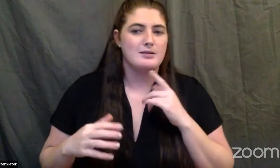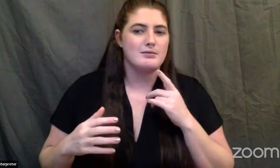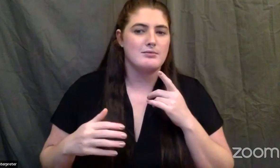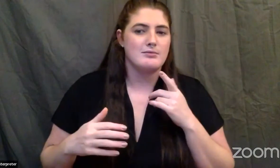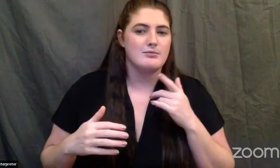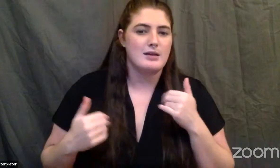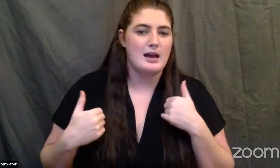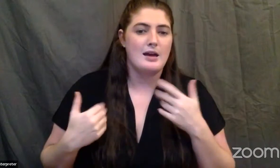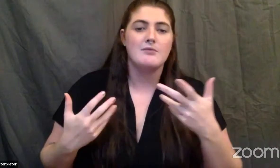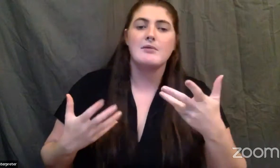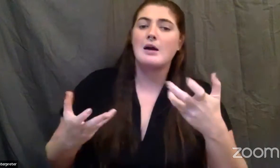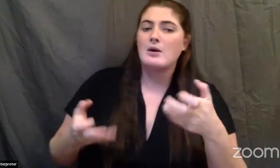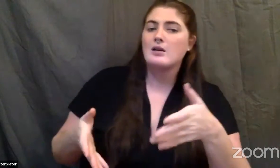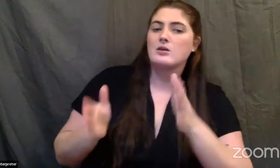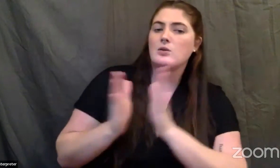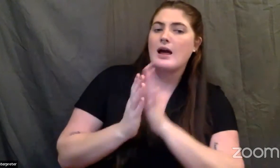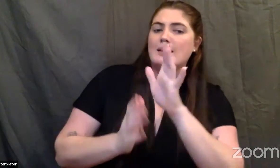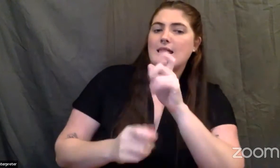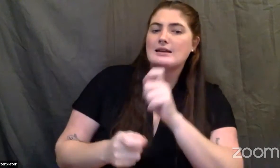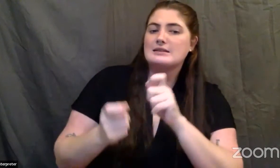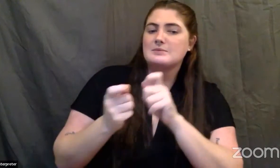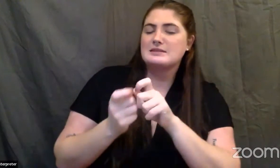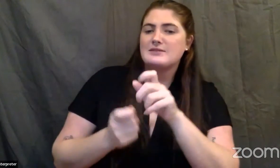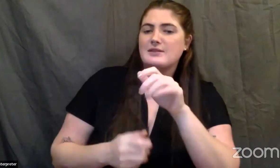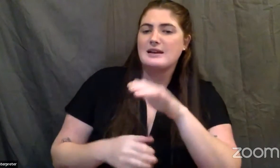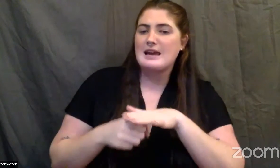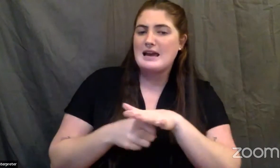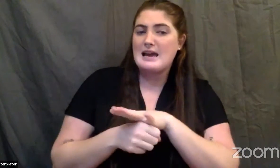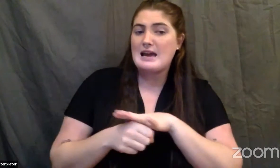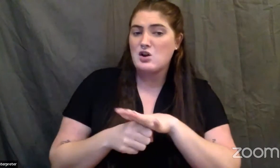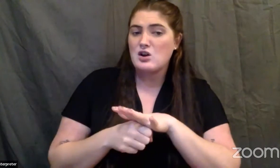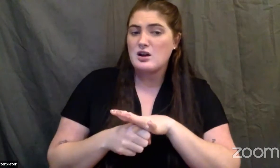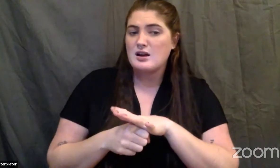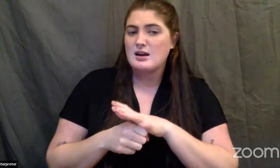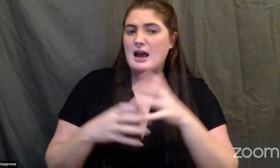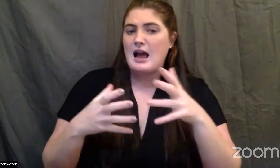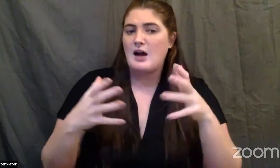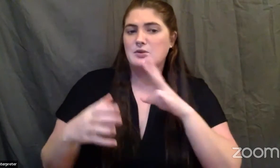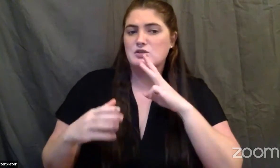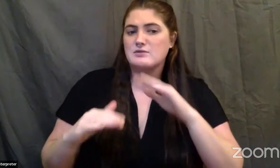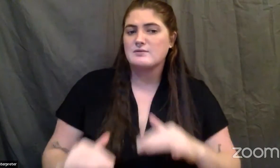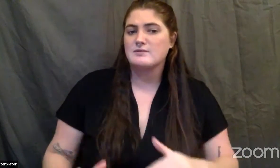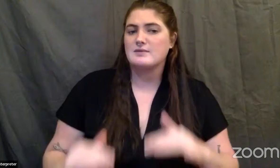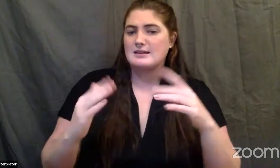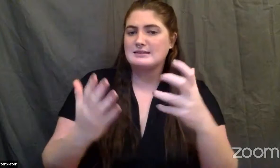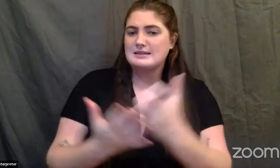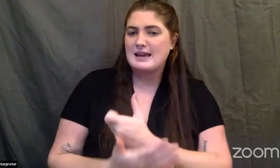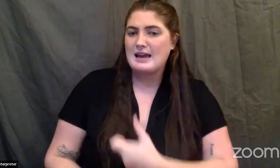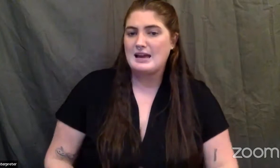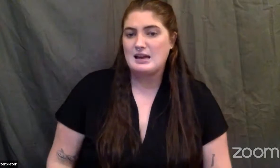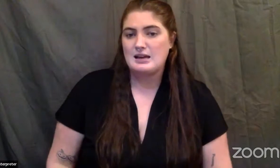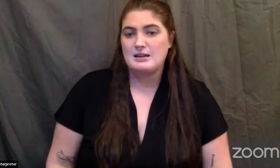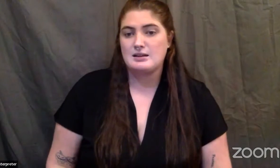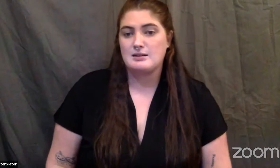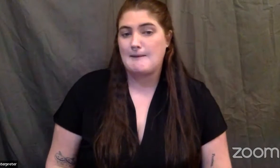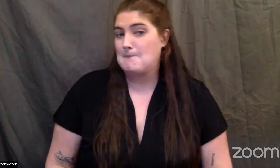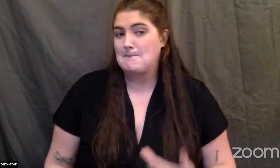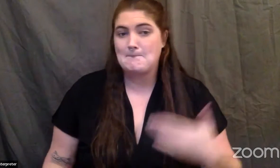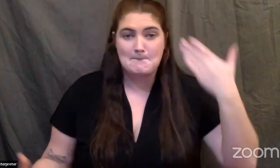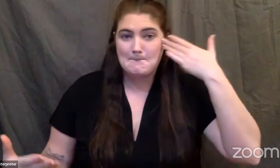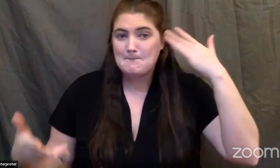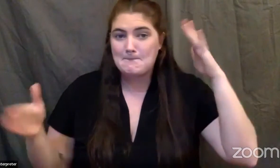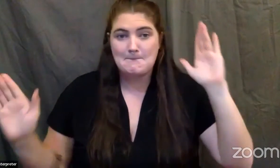is that particular lot, that area there, how much flooding does it get? I don't